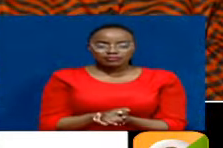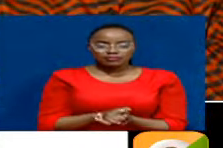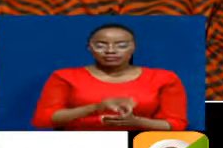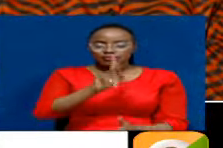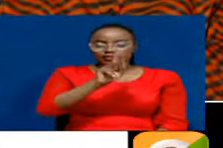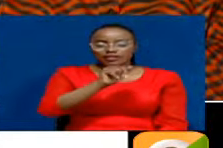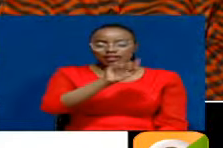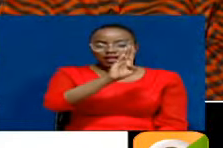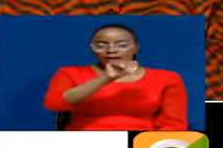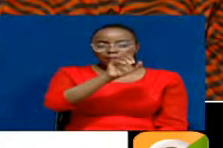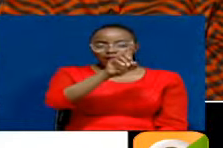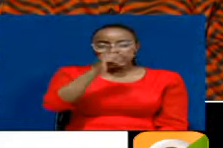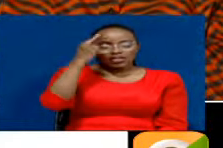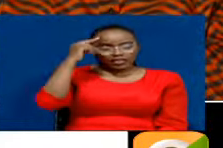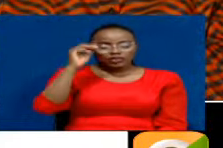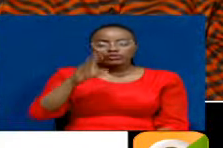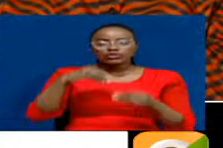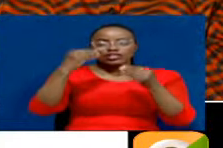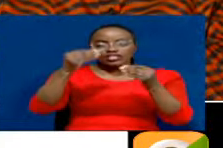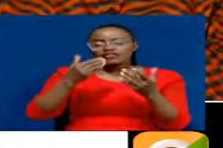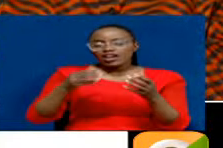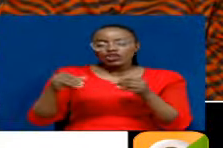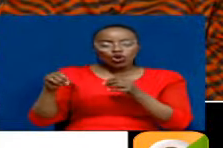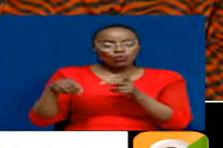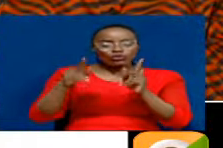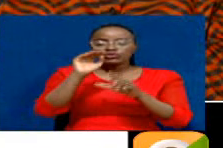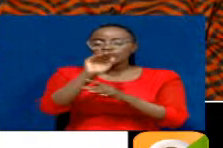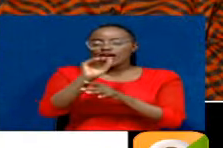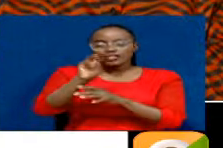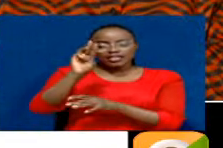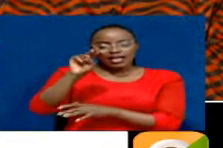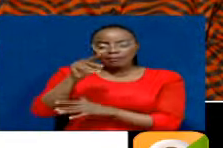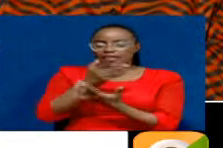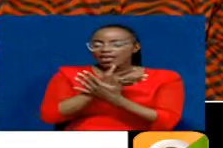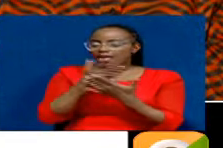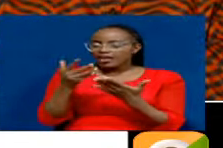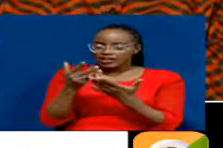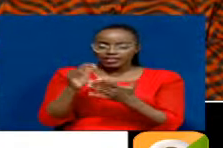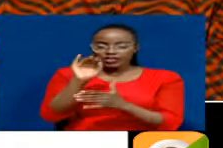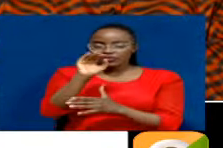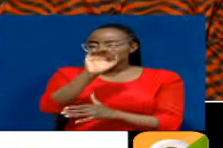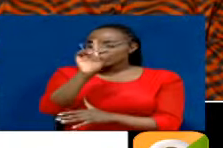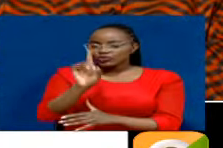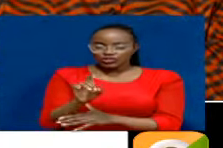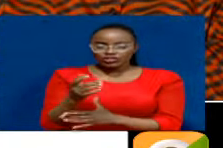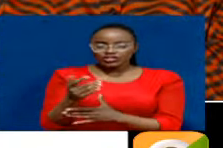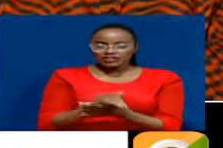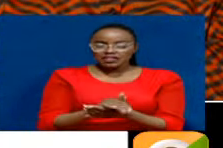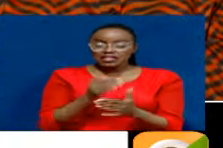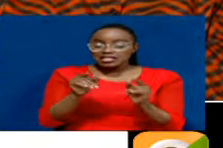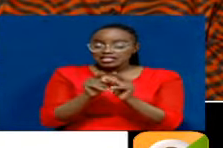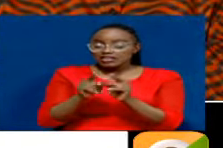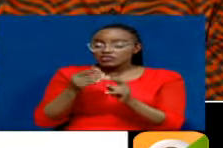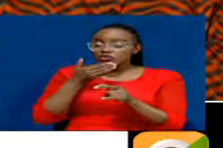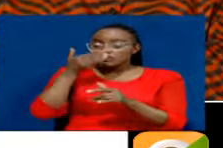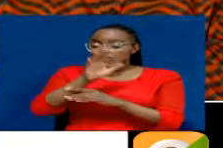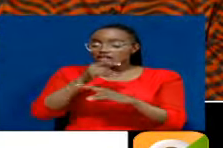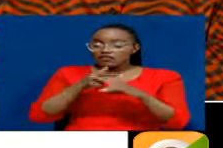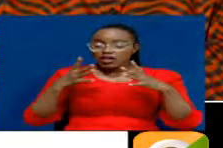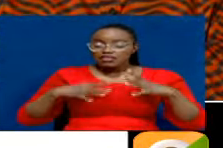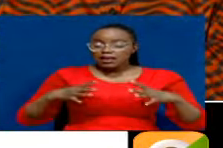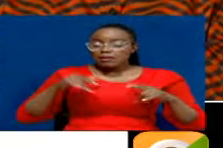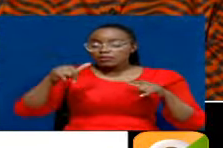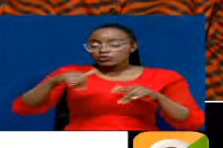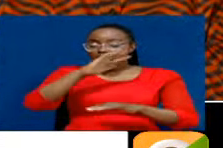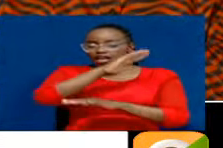Okay, Kabando, I think I need to give you a chance to respond before I ask Moses anything else on that same note. And just looking at the feedback from viewers